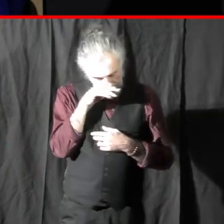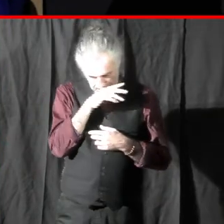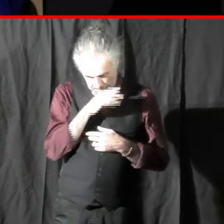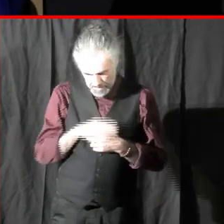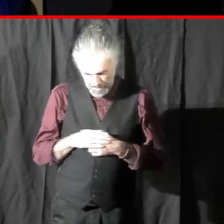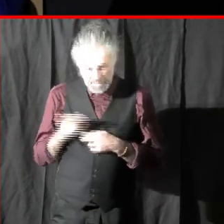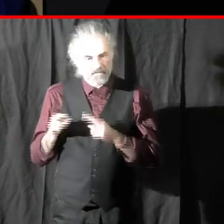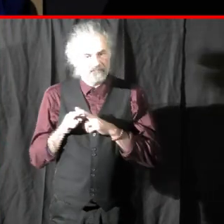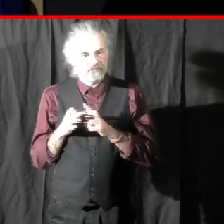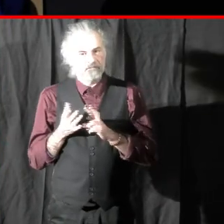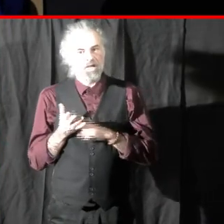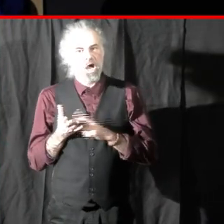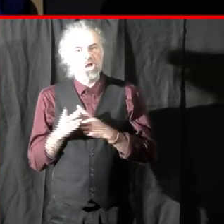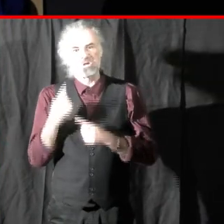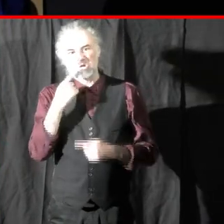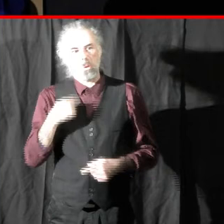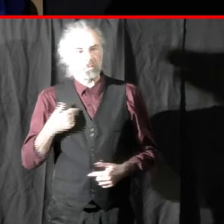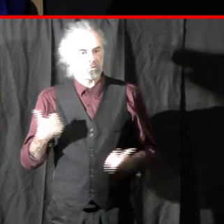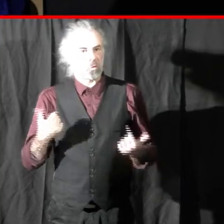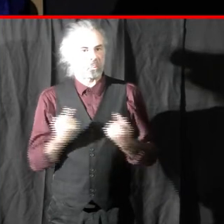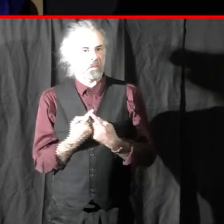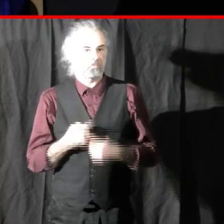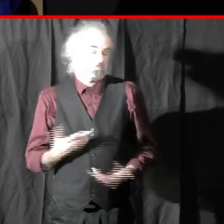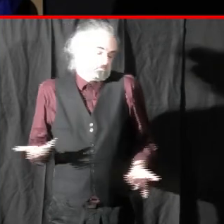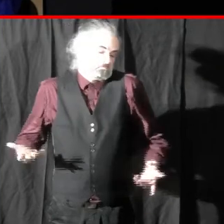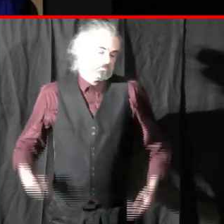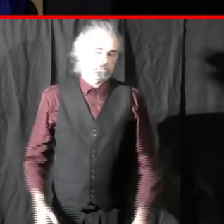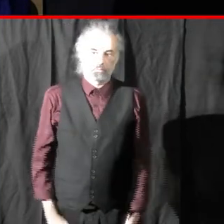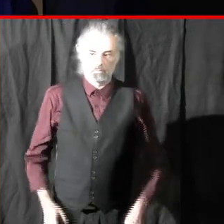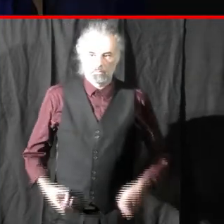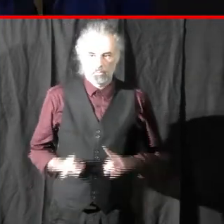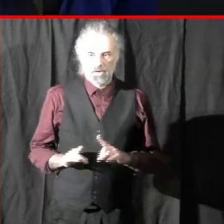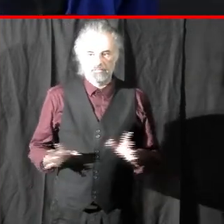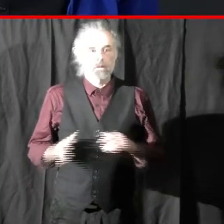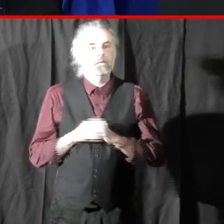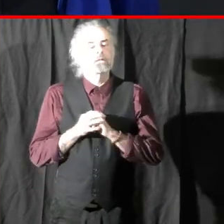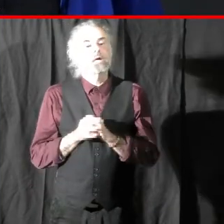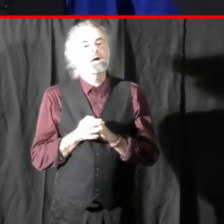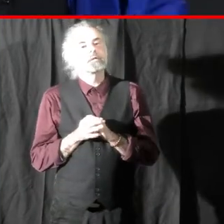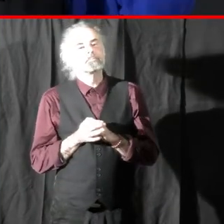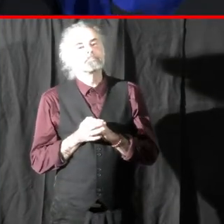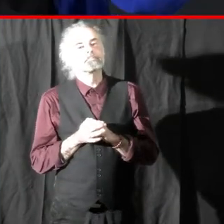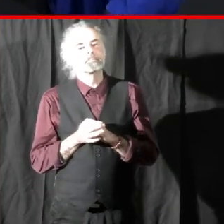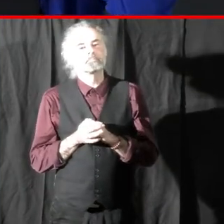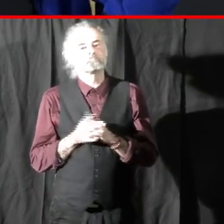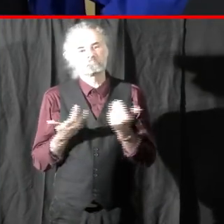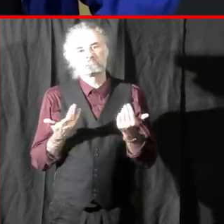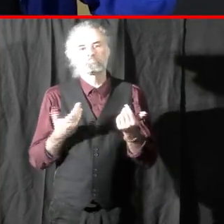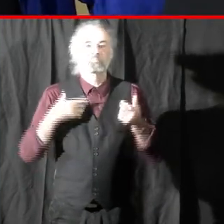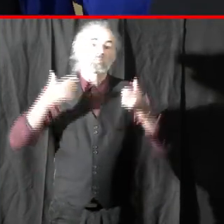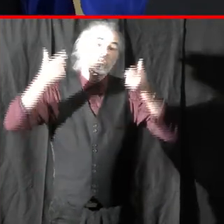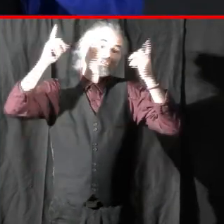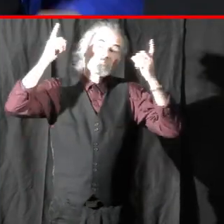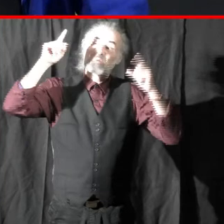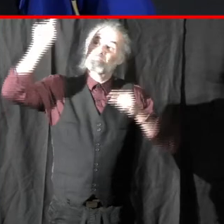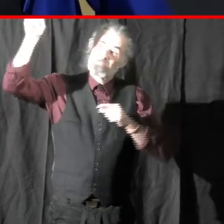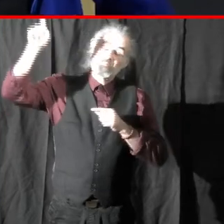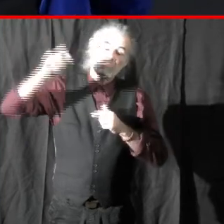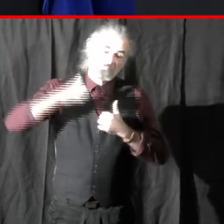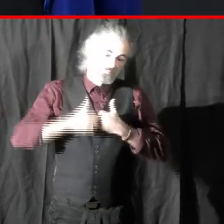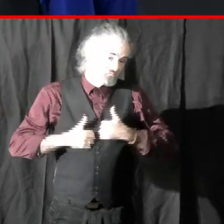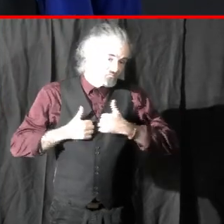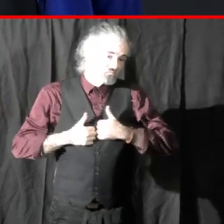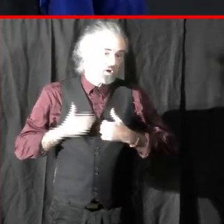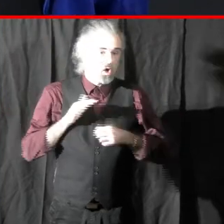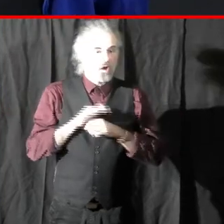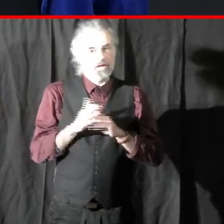Fiona told me it's a good thing. For me, you know, and the head of department's pretty keen on us getting media stuff,